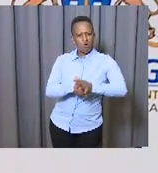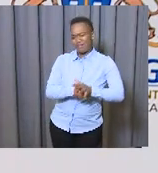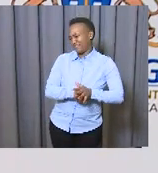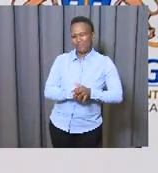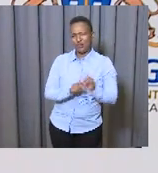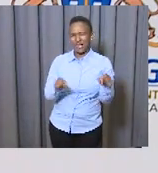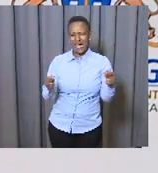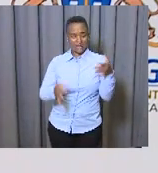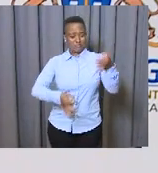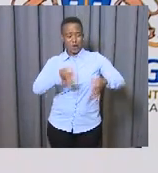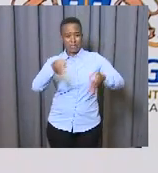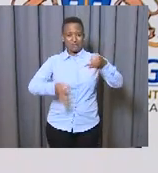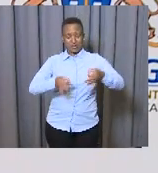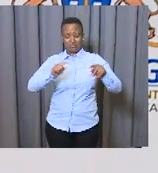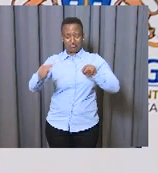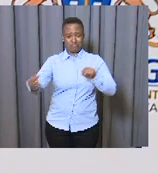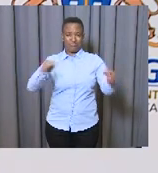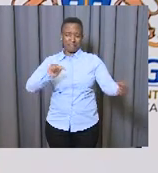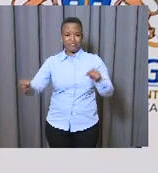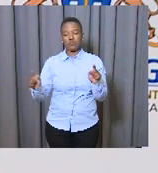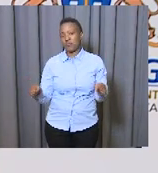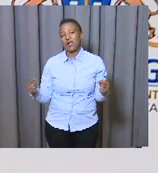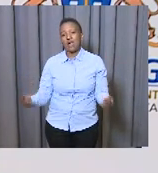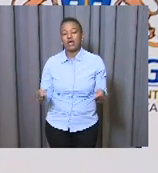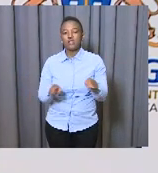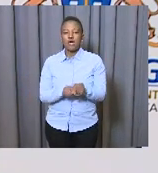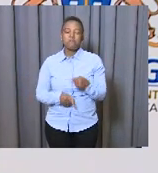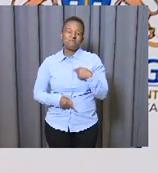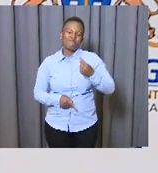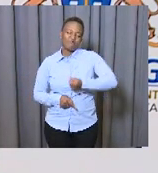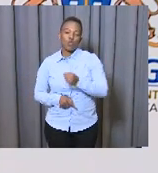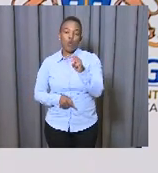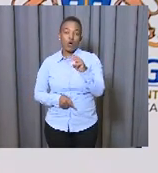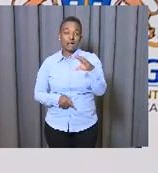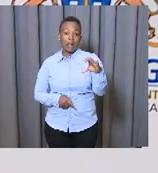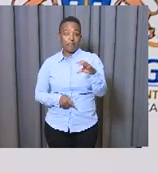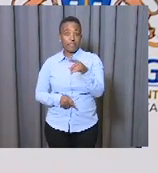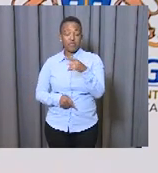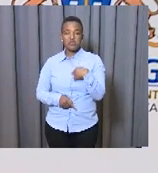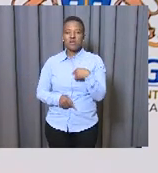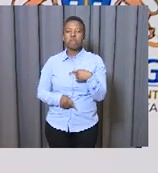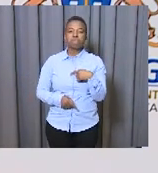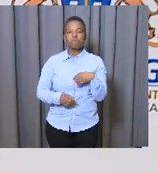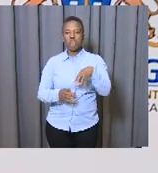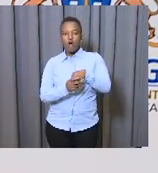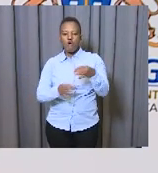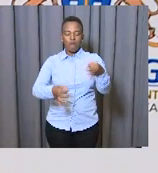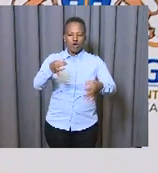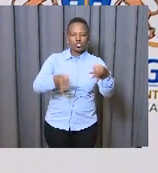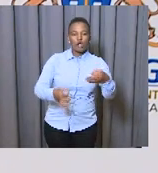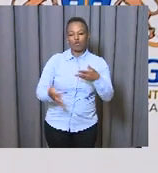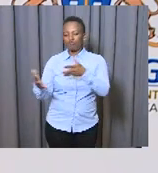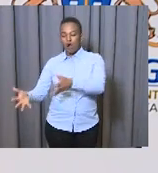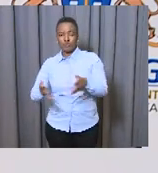this, as I often see, unfortunately, our counterparts in the Western Cape often want to politicize this. We don't want